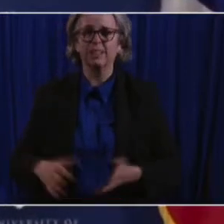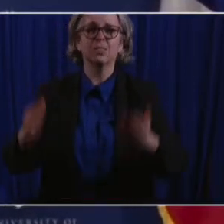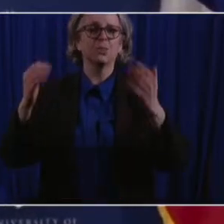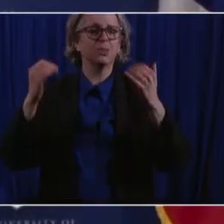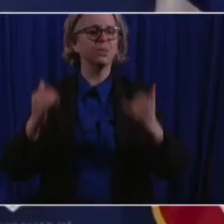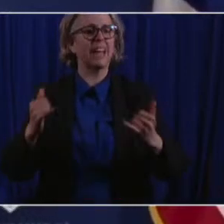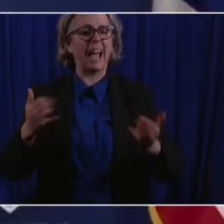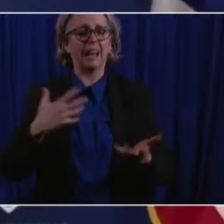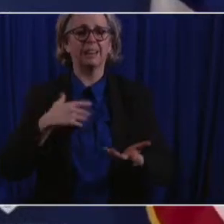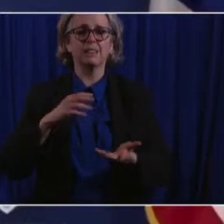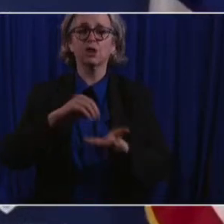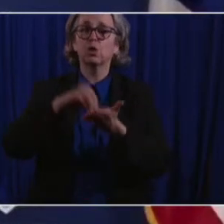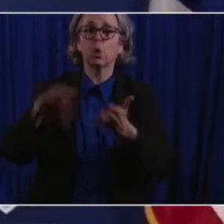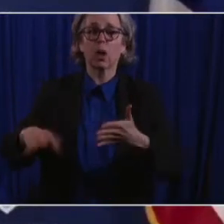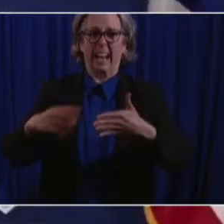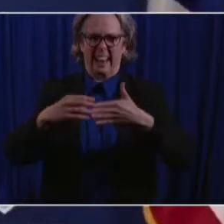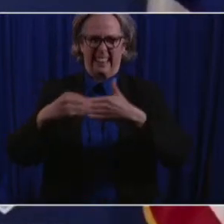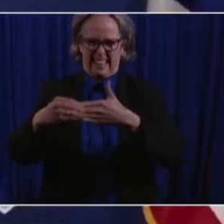student leader,